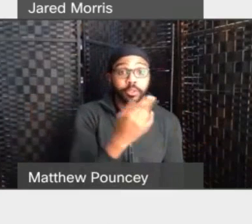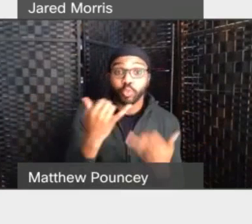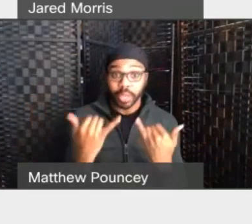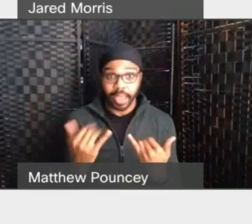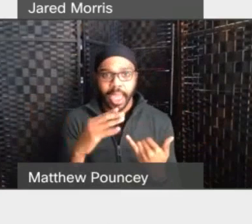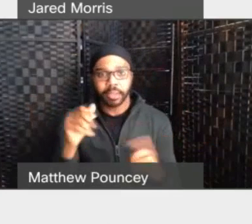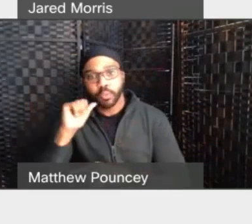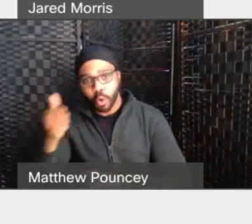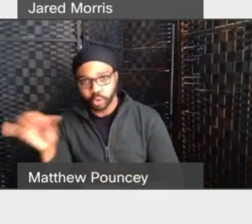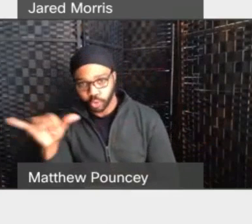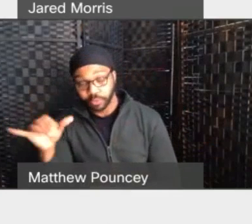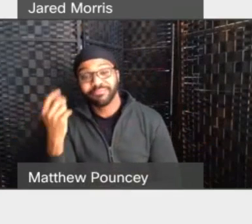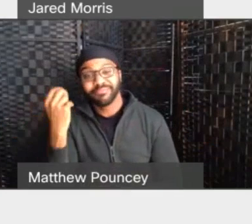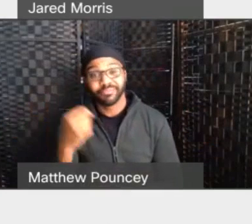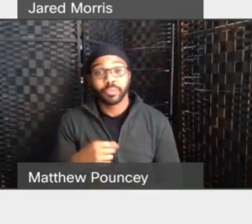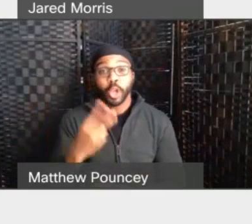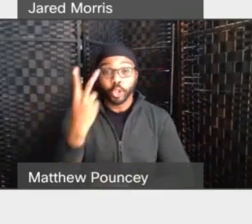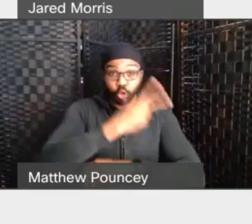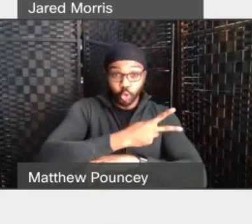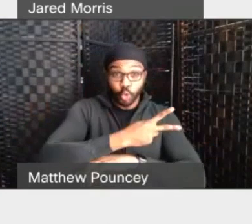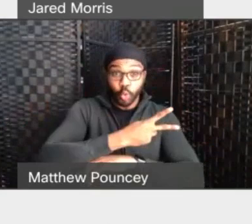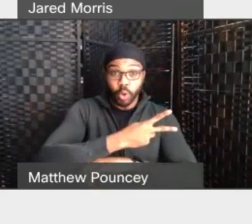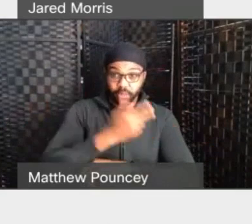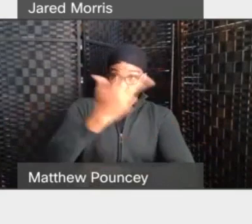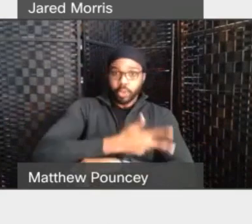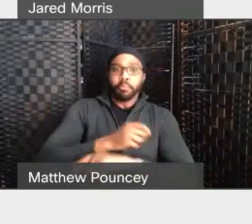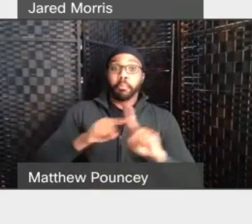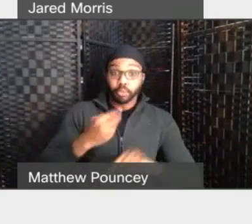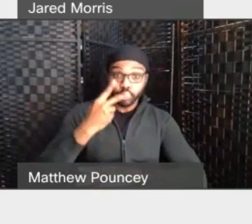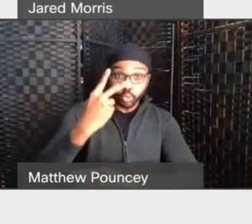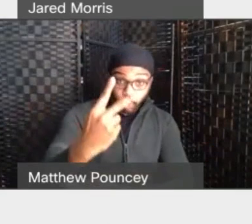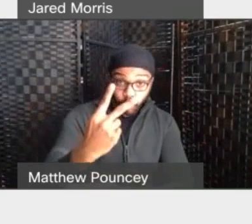tomorrow. And 2 of those 3 days are for people in